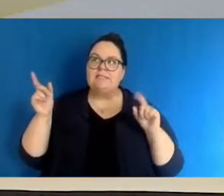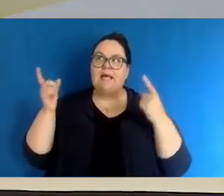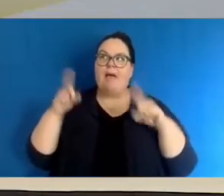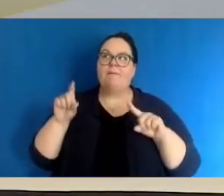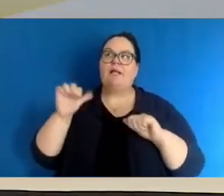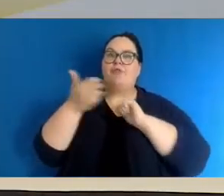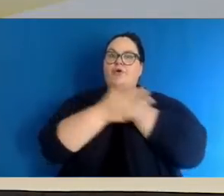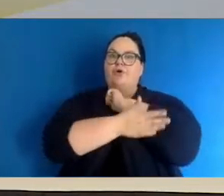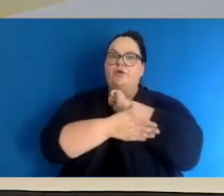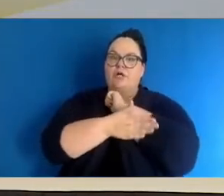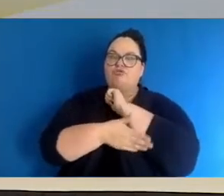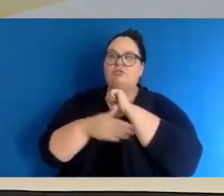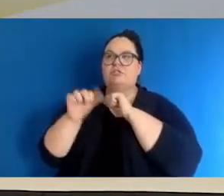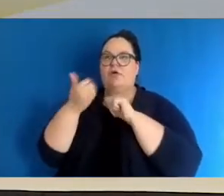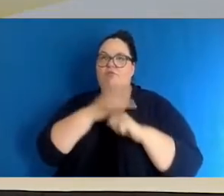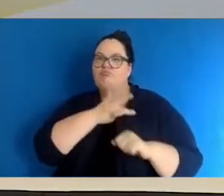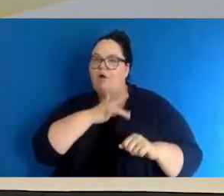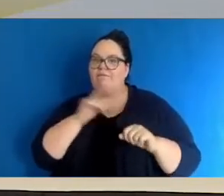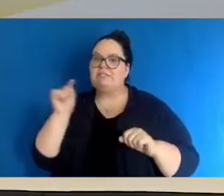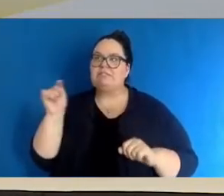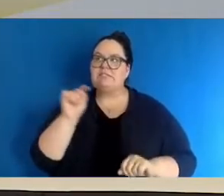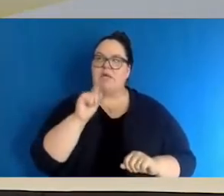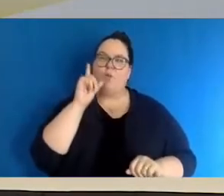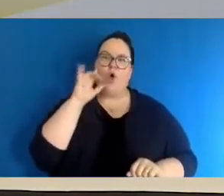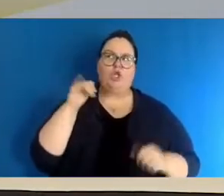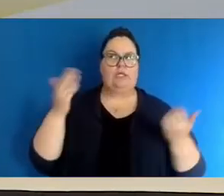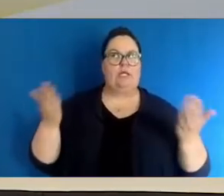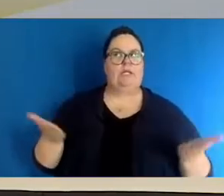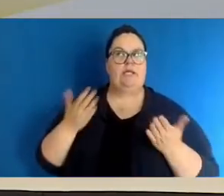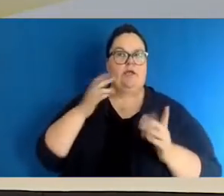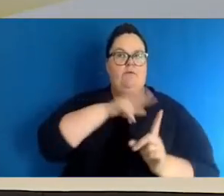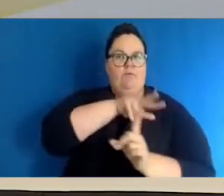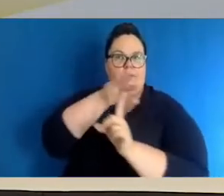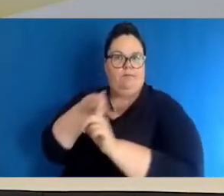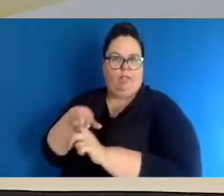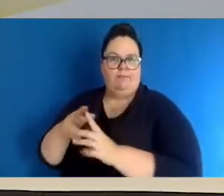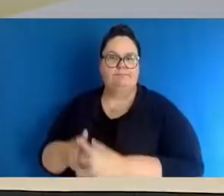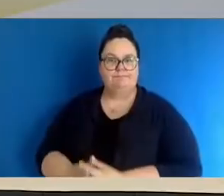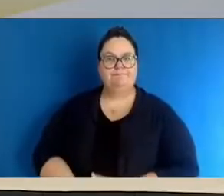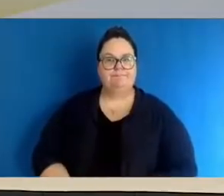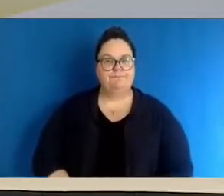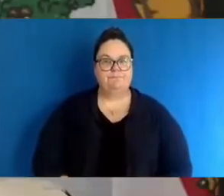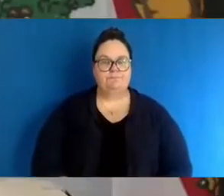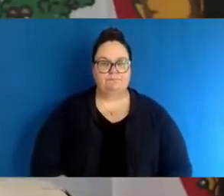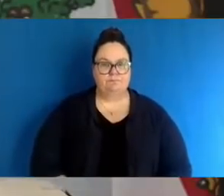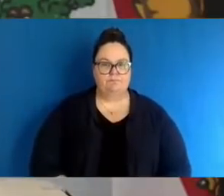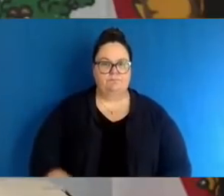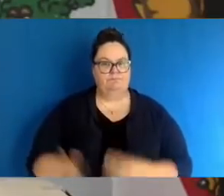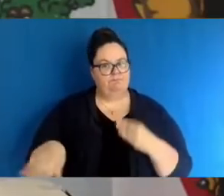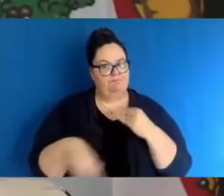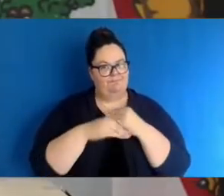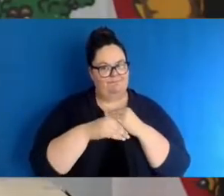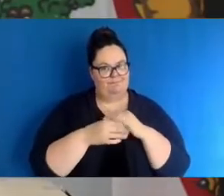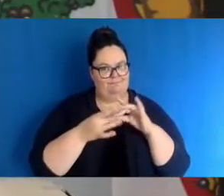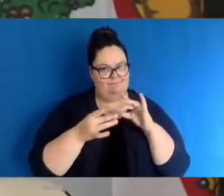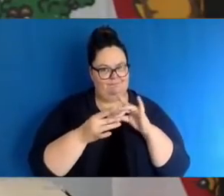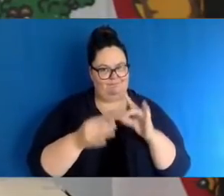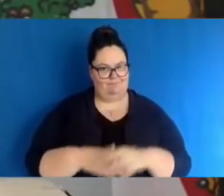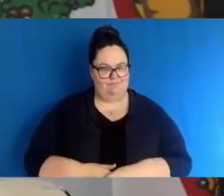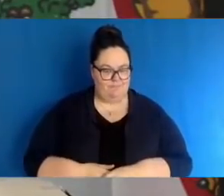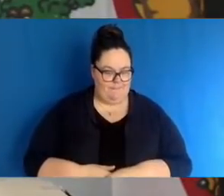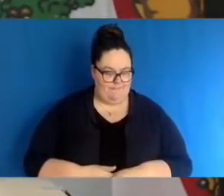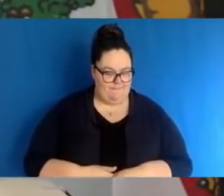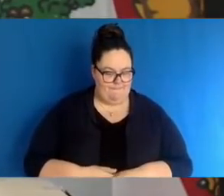happening, and what that could look like in PEI. Yeah, and I'd only add to that, Louise, that I think